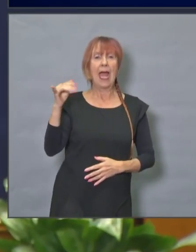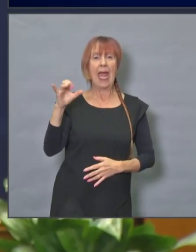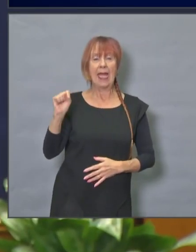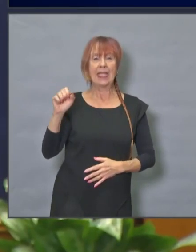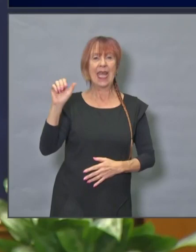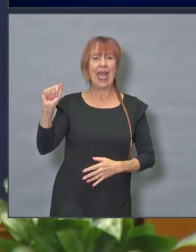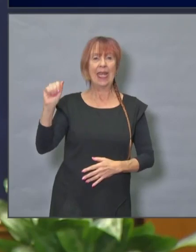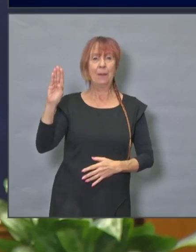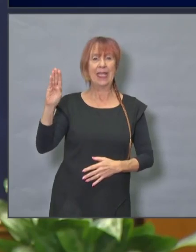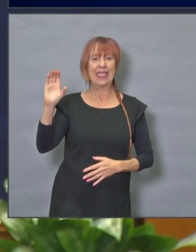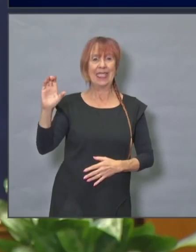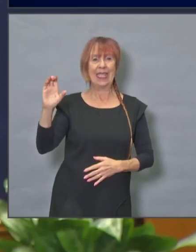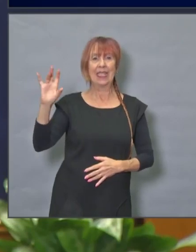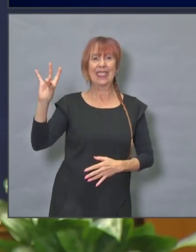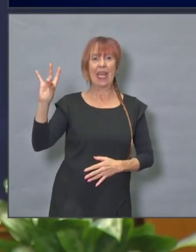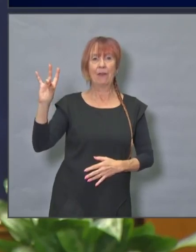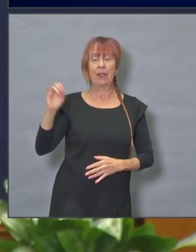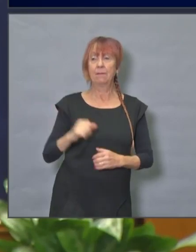ahead. Hey, Rob.